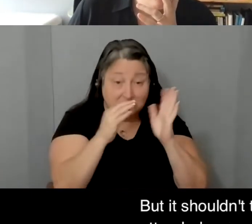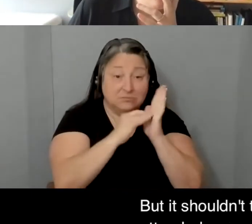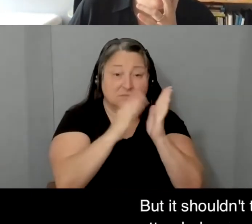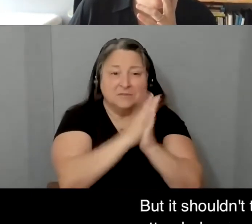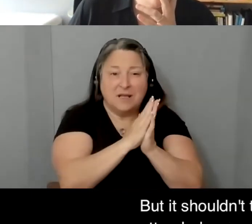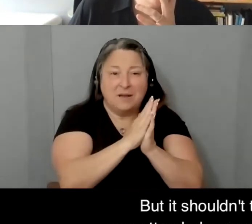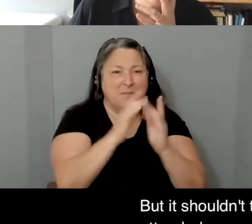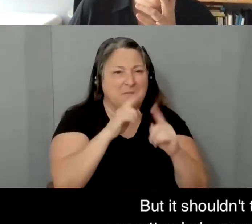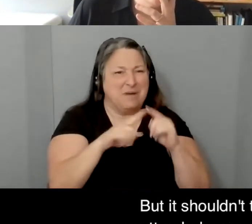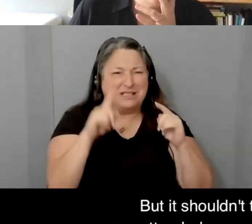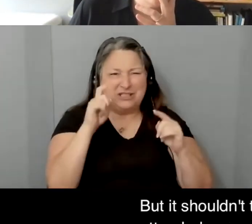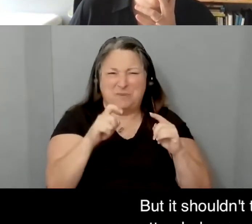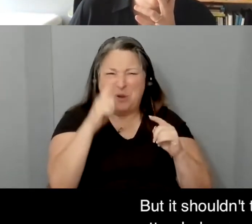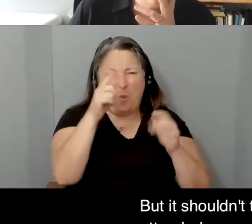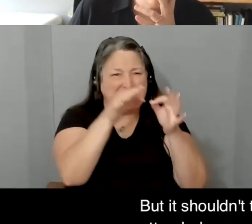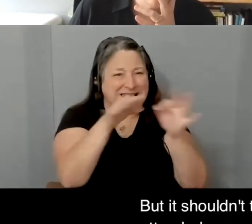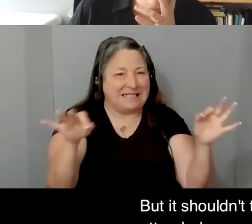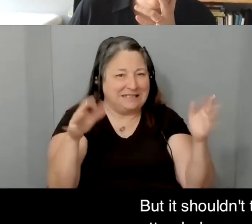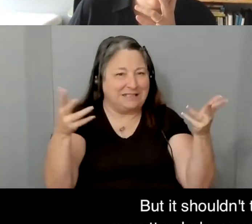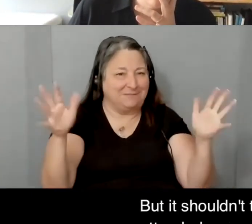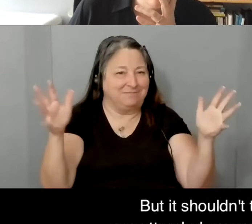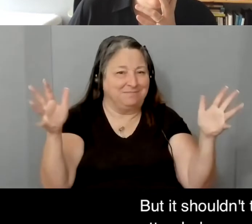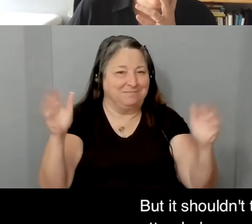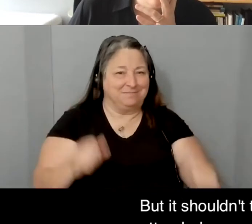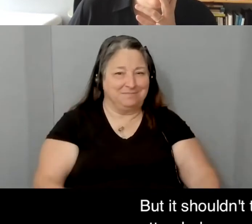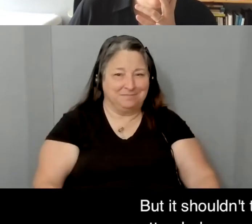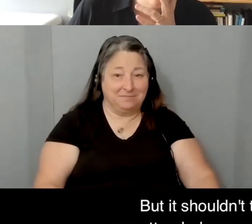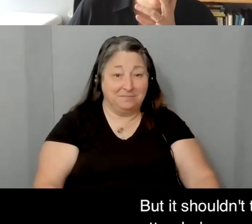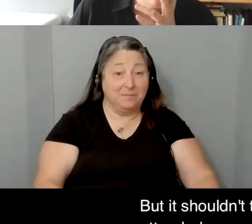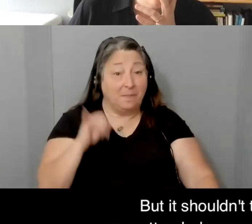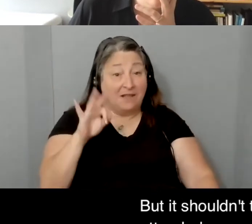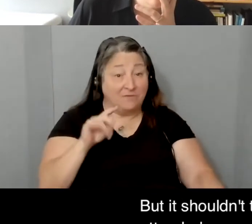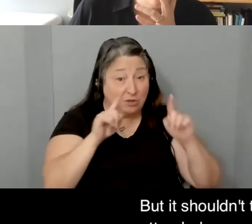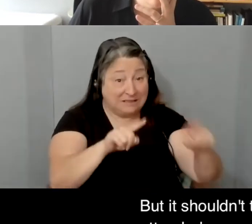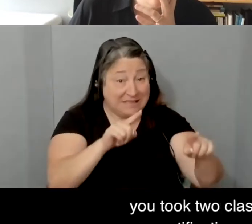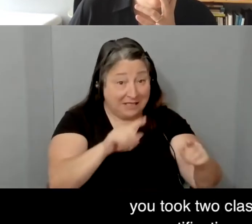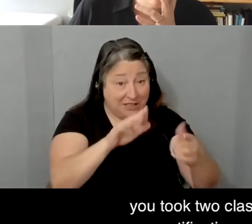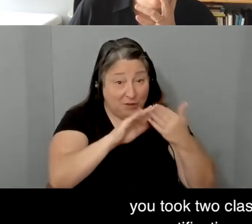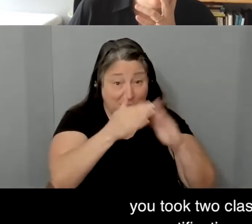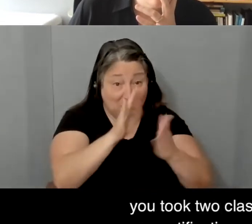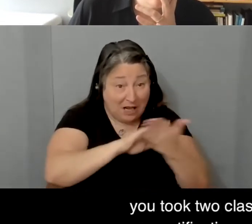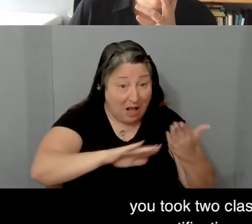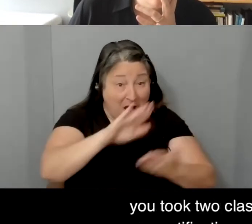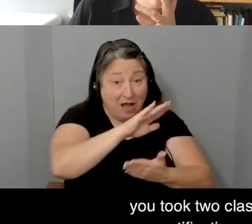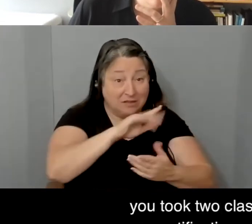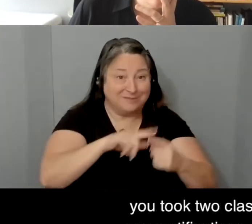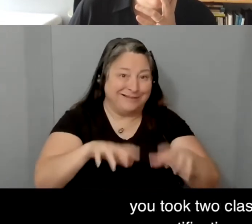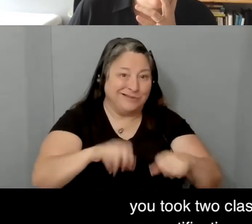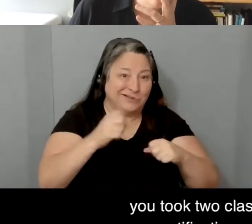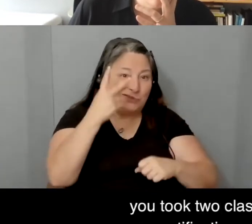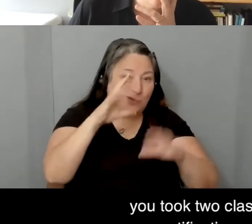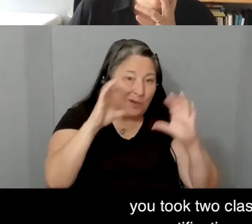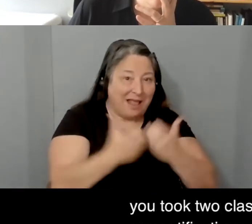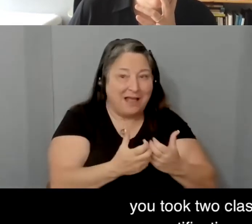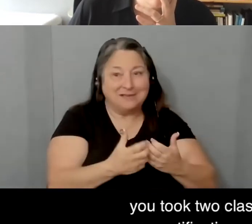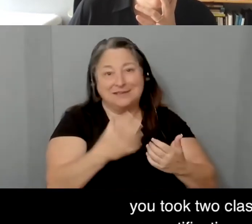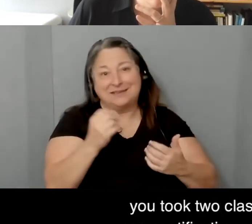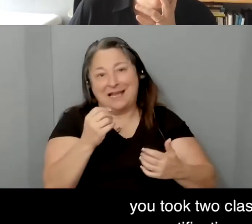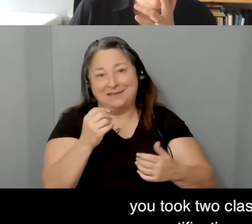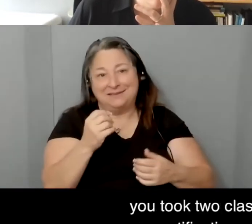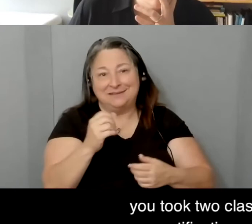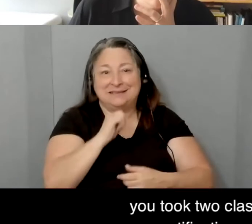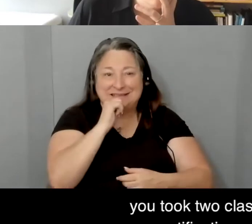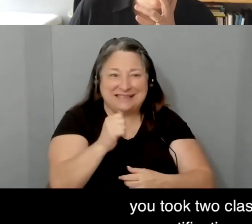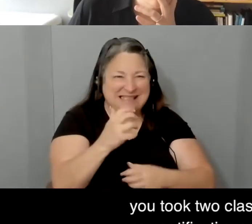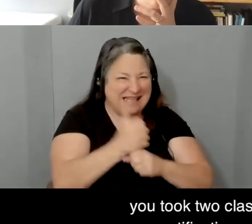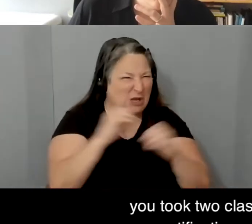shouldn't take up more than a line. If you attended community college, but it was maybe you took 2 classes there and you didn't